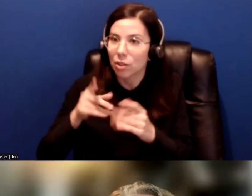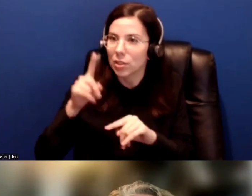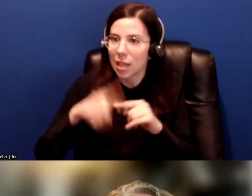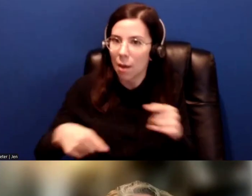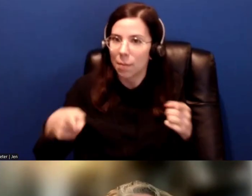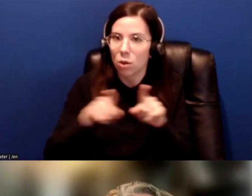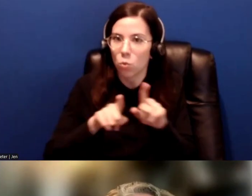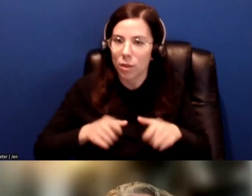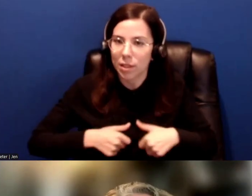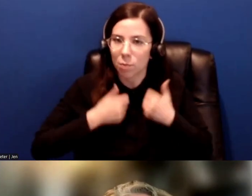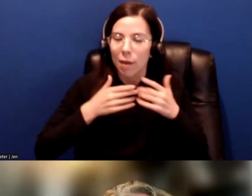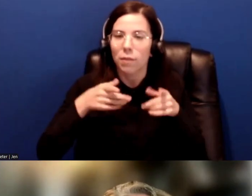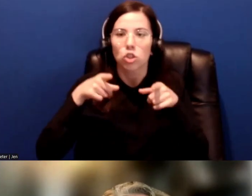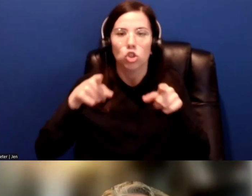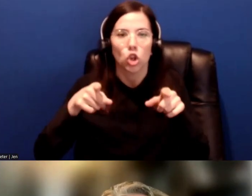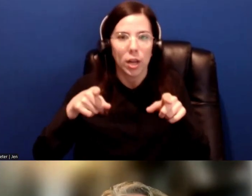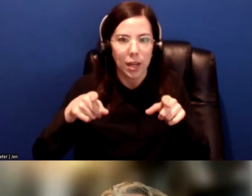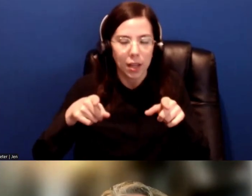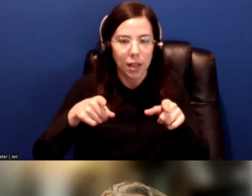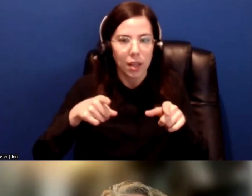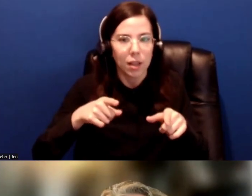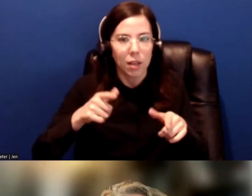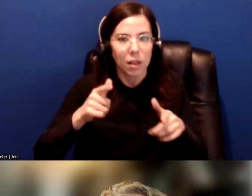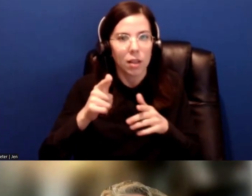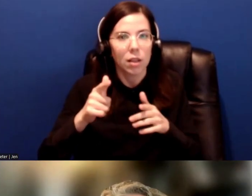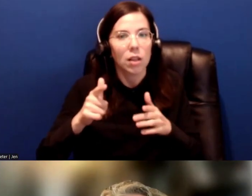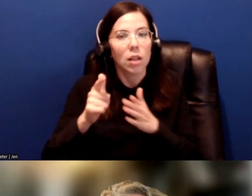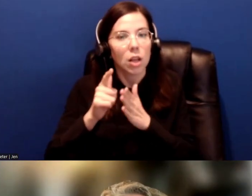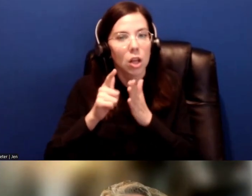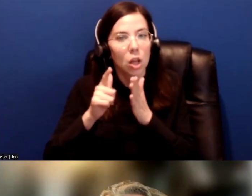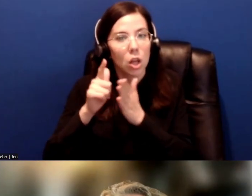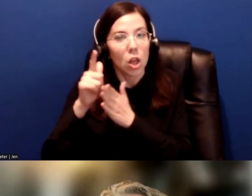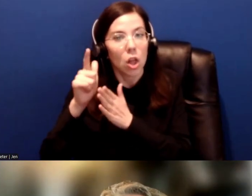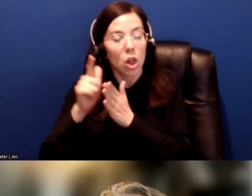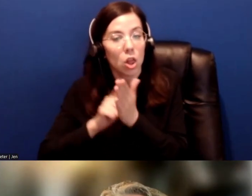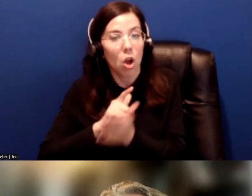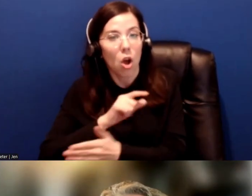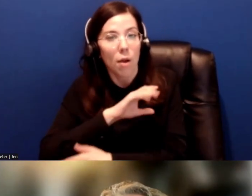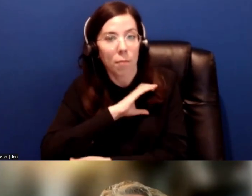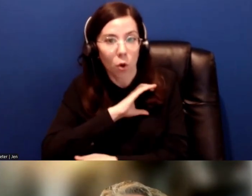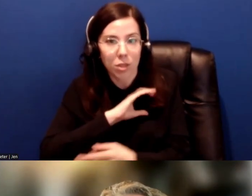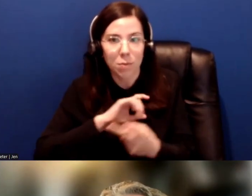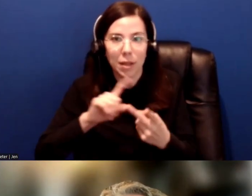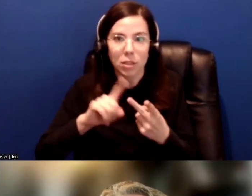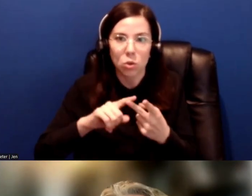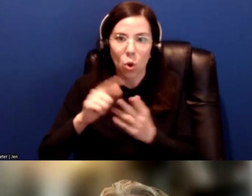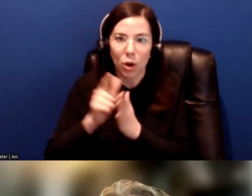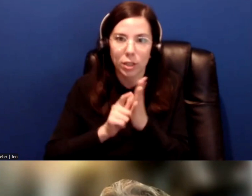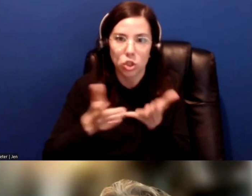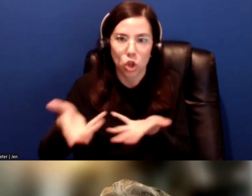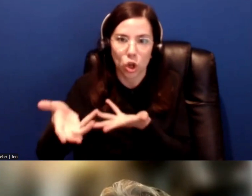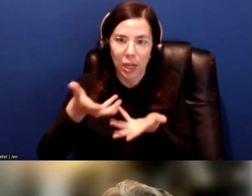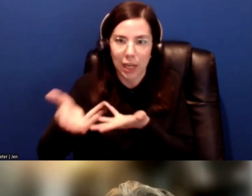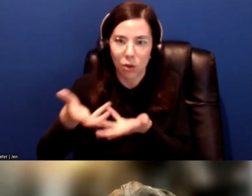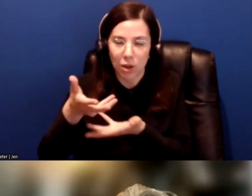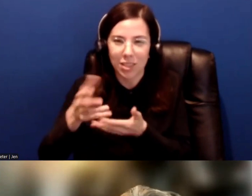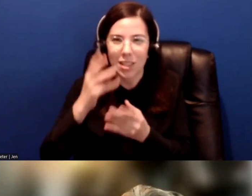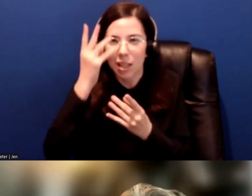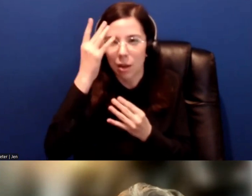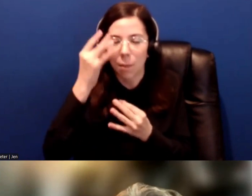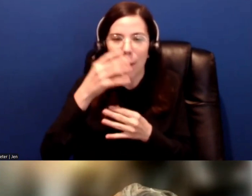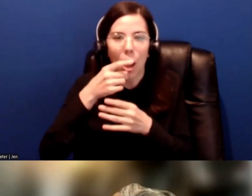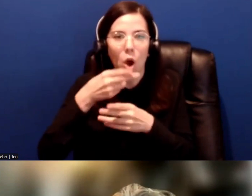survivor during a law enforcement or attorney interactions? Never Thinking when about confidentiality or